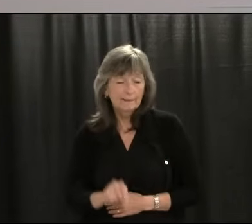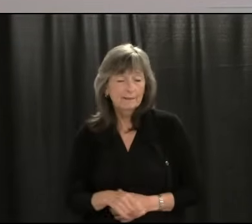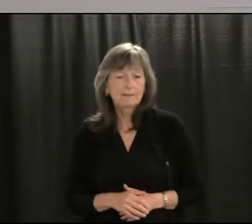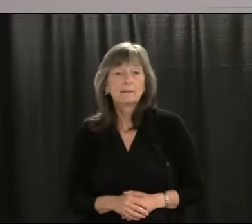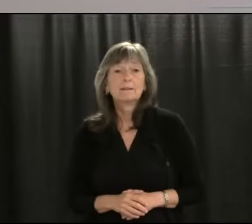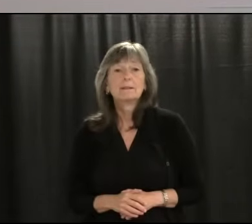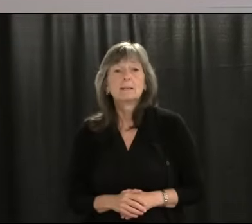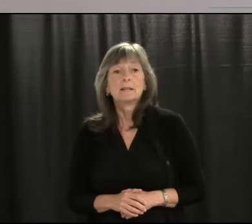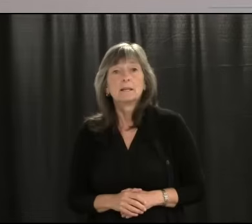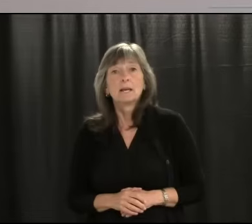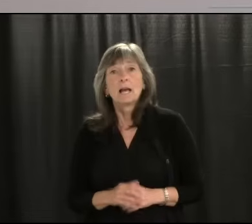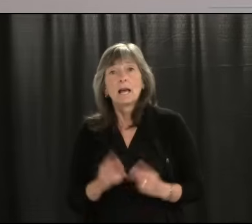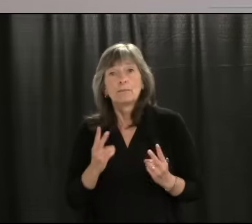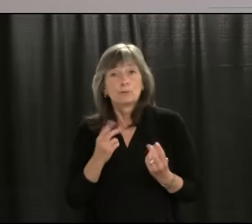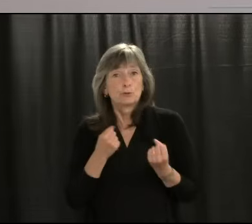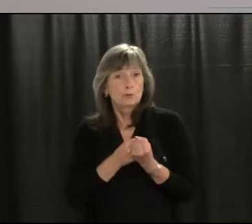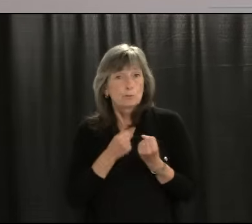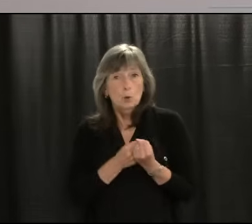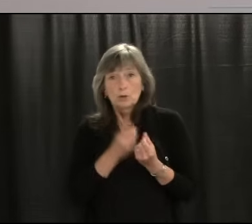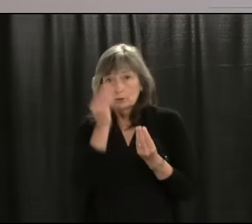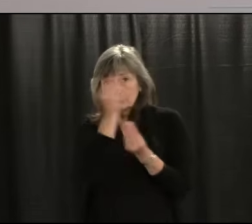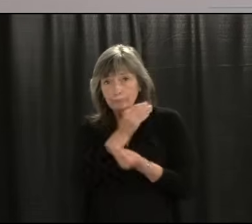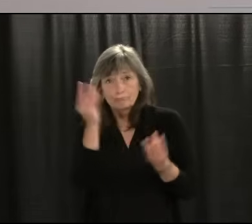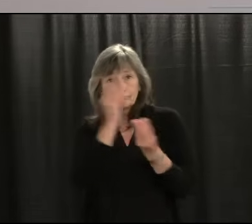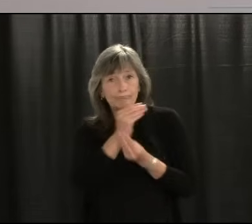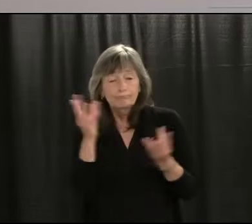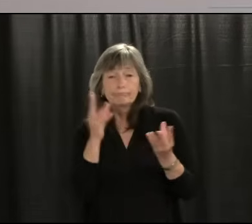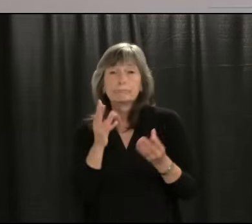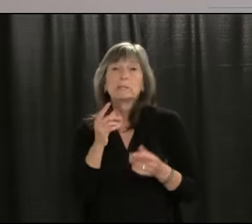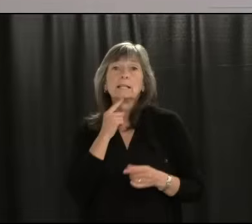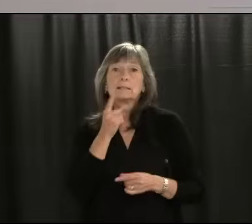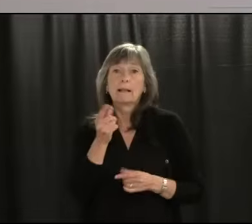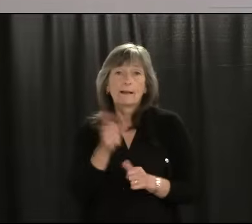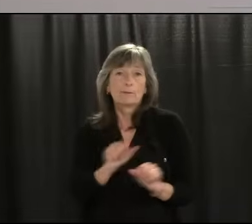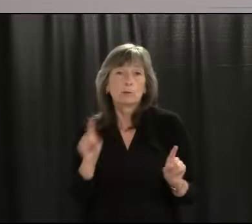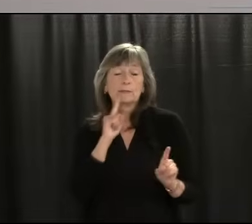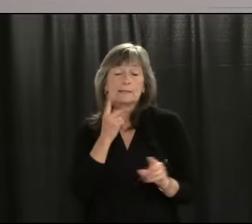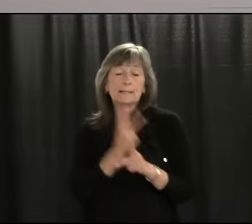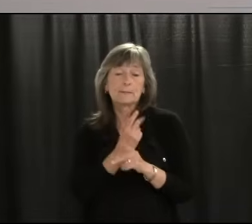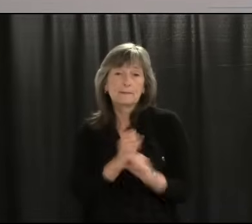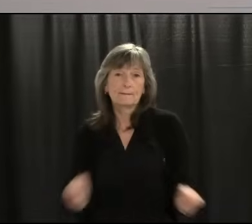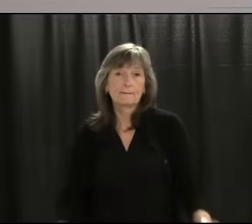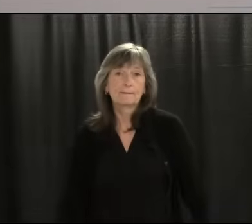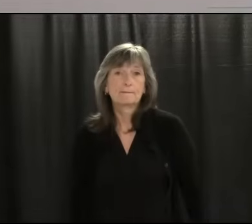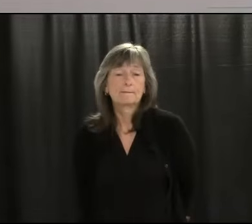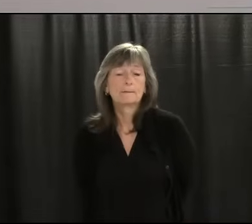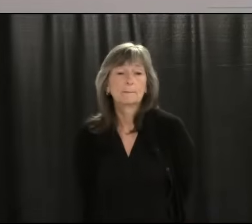in getting your support to get this information to the public. Thanks, everybody, and stay safe.